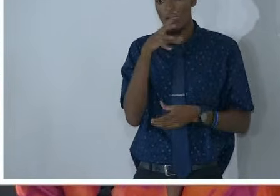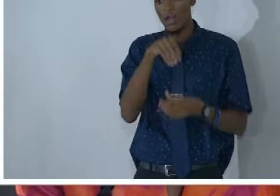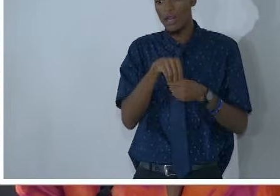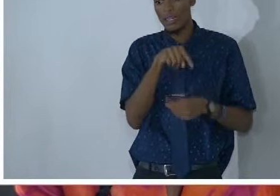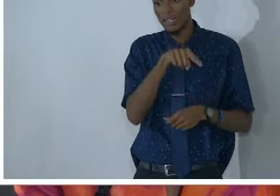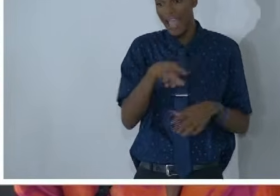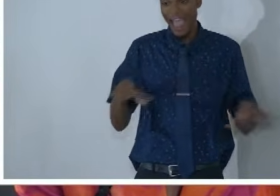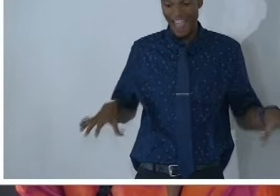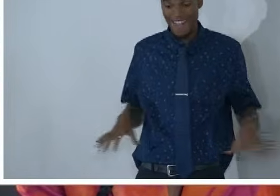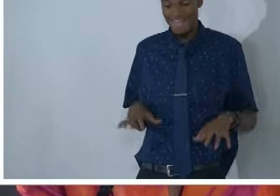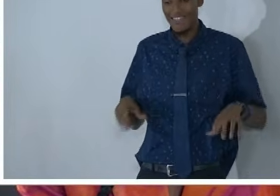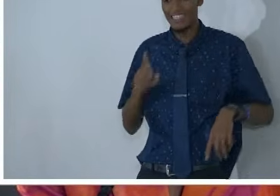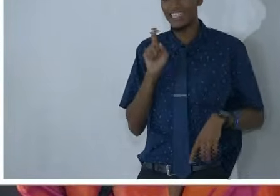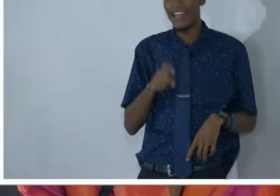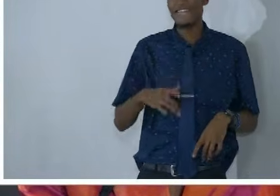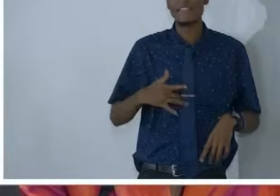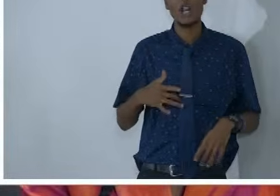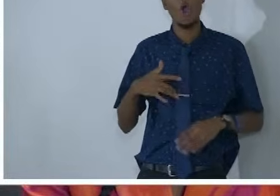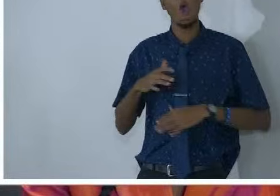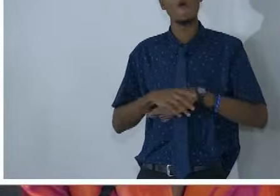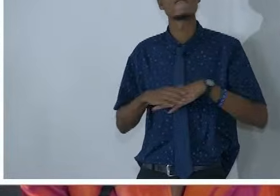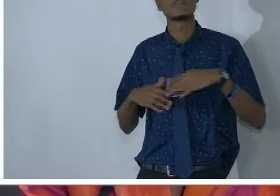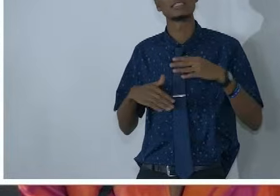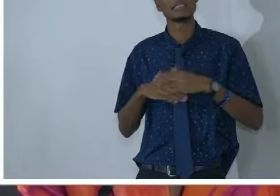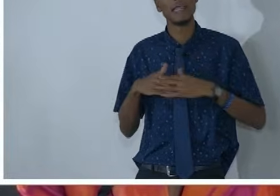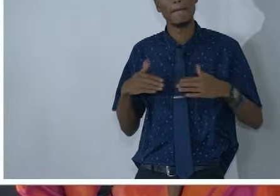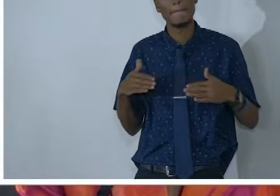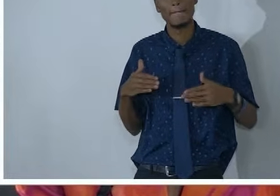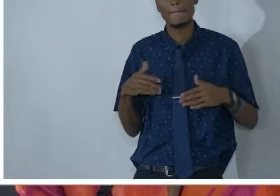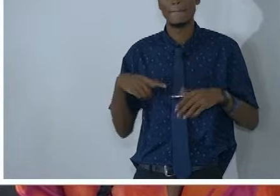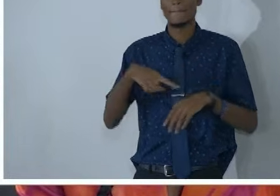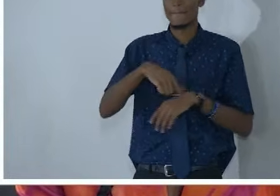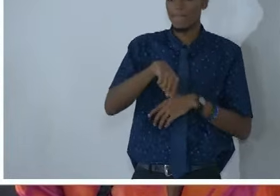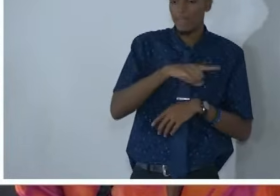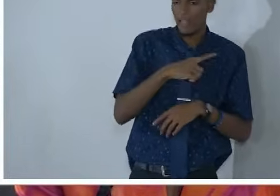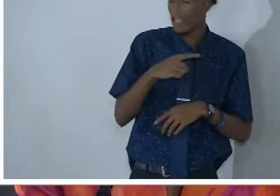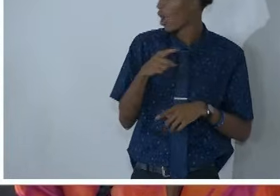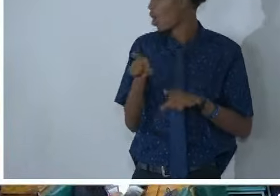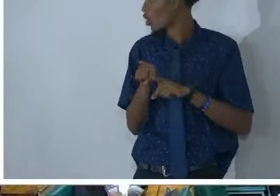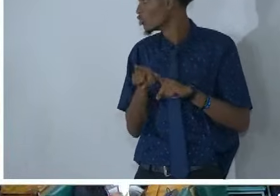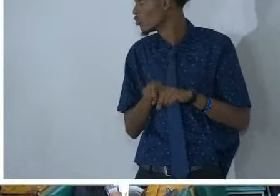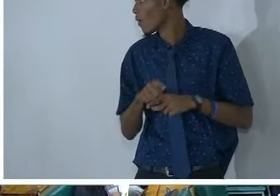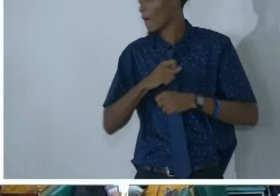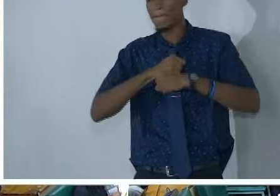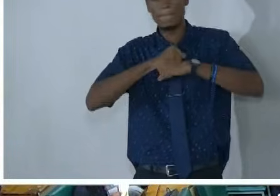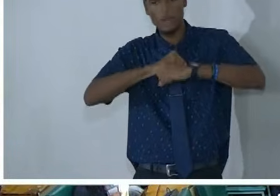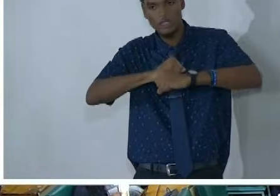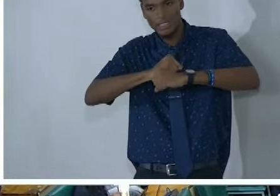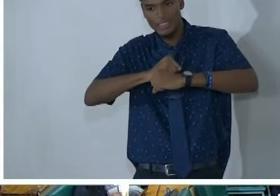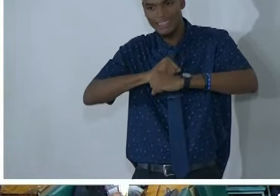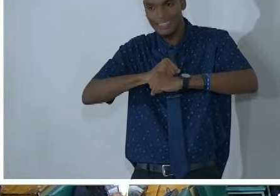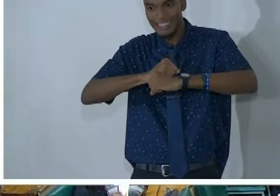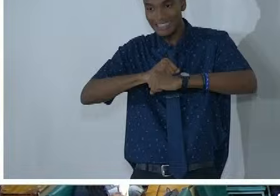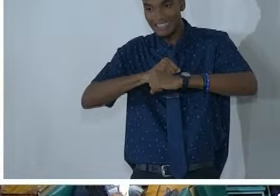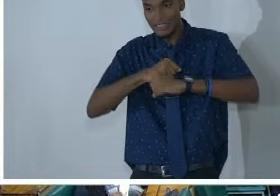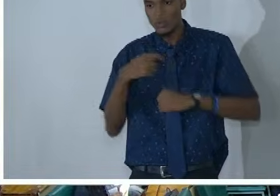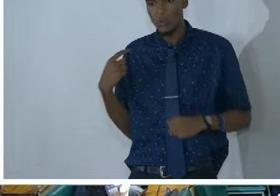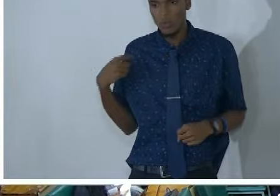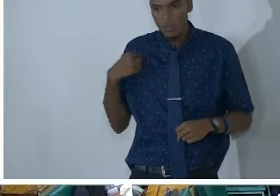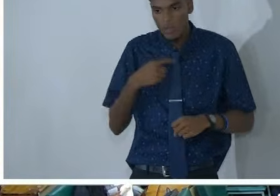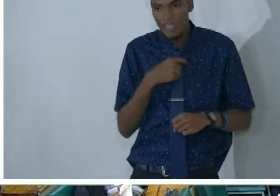activities need to feel comfortable and that they are also protected as we move